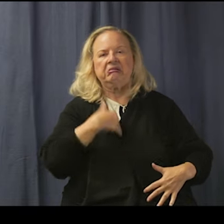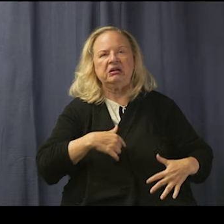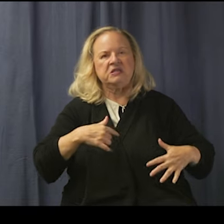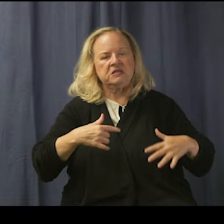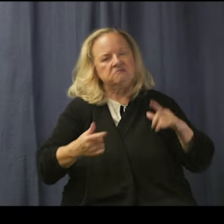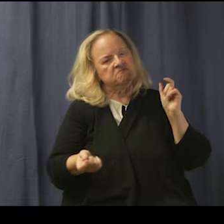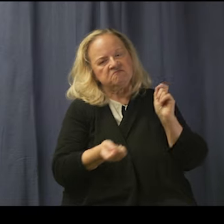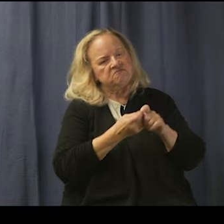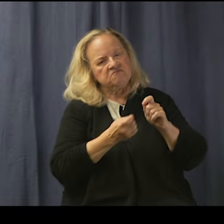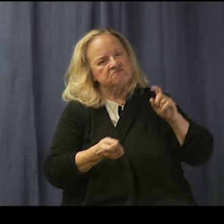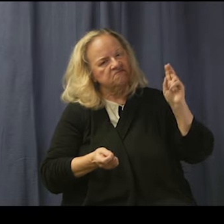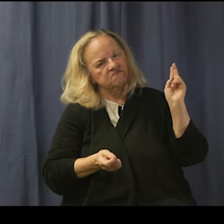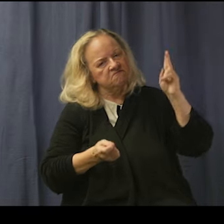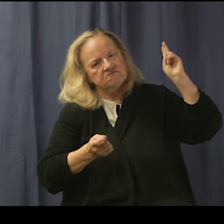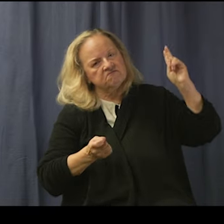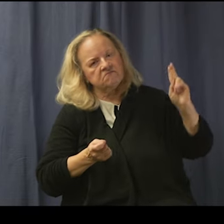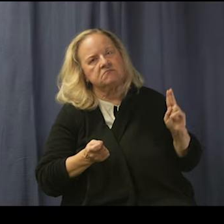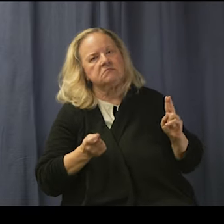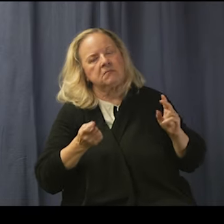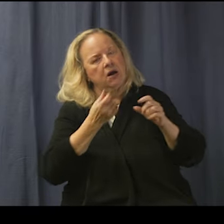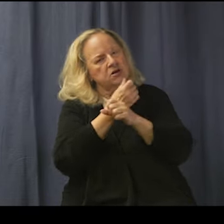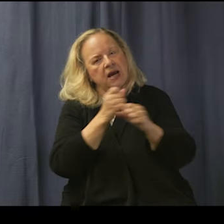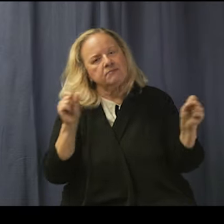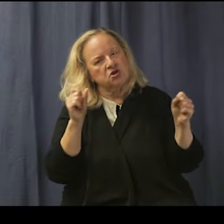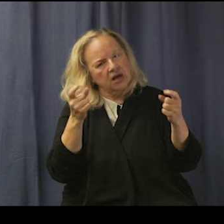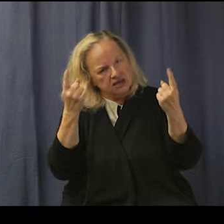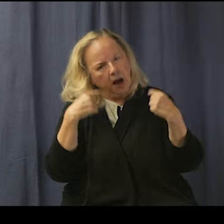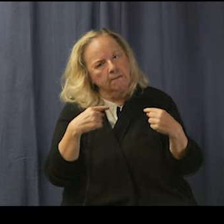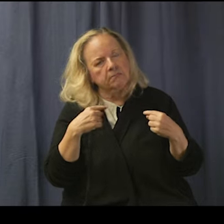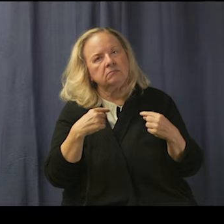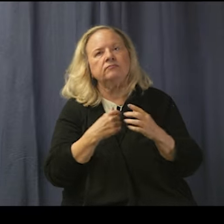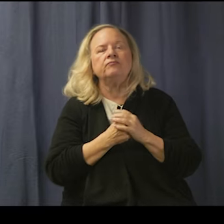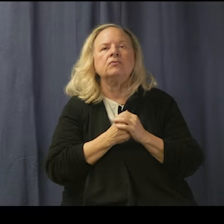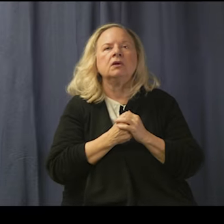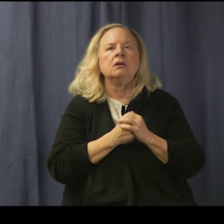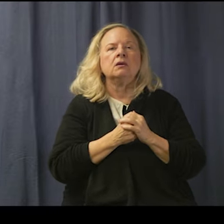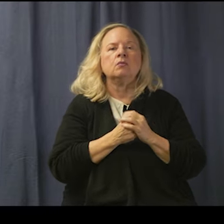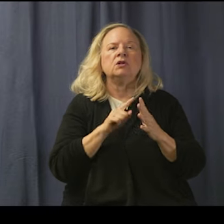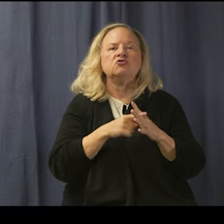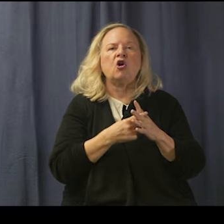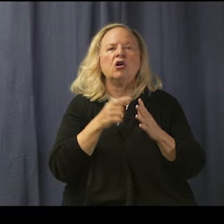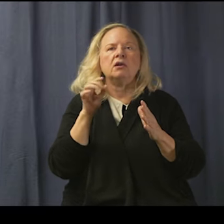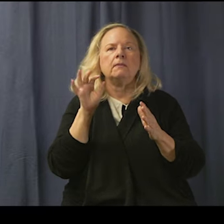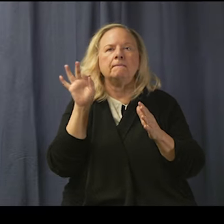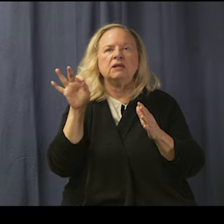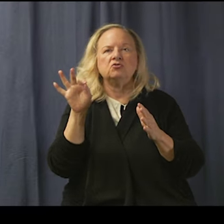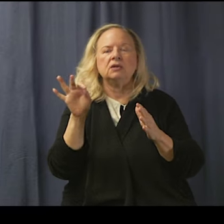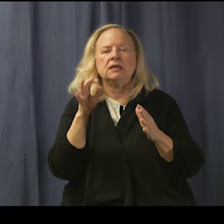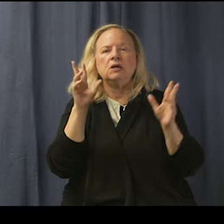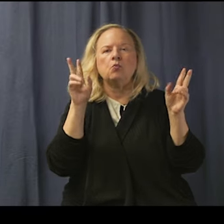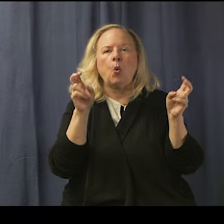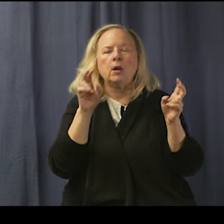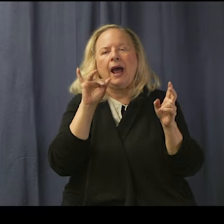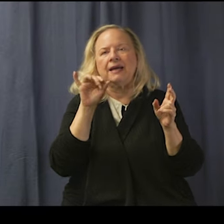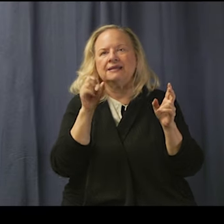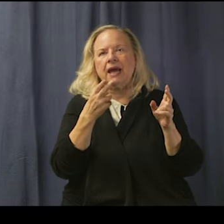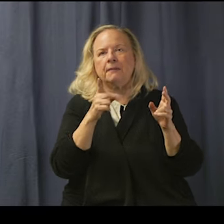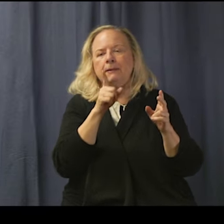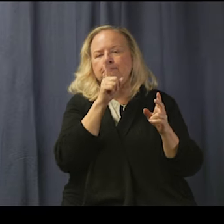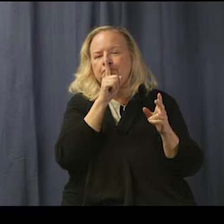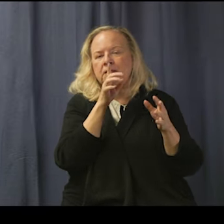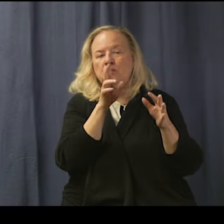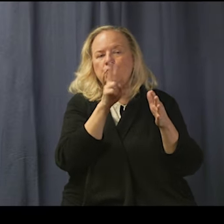of vengeance was in my heart and my year of redemption had come. If you remember, when he started his ministry, he quoted Isaiah, but